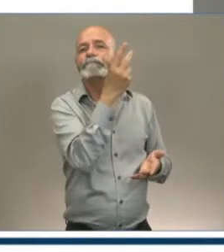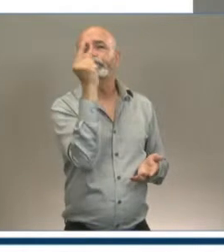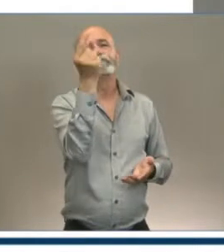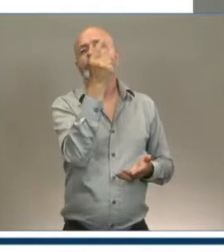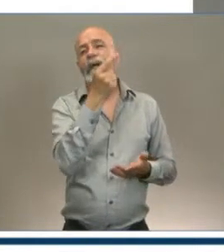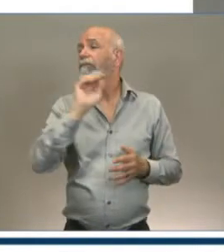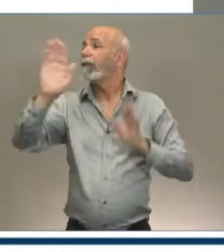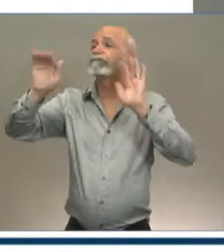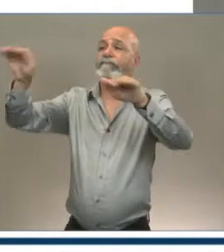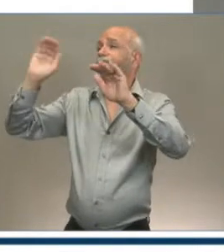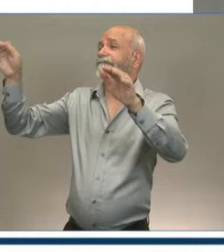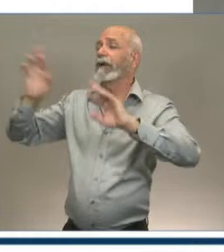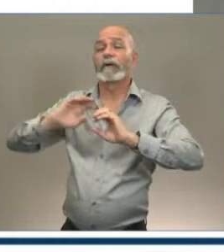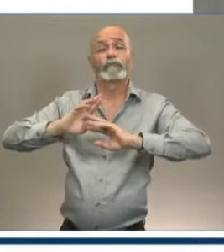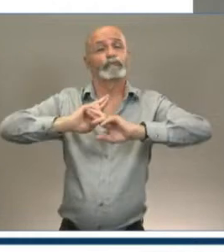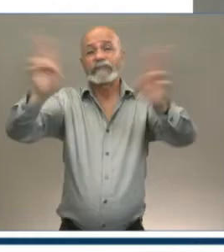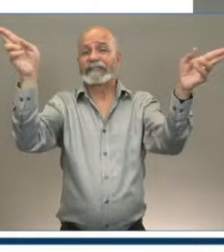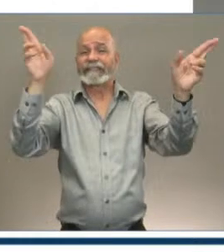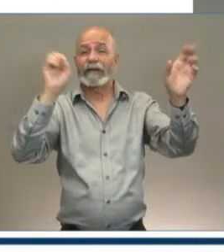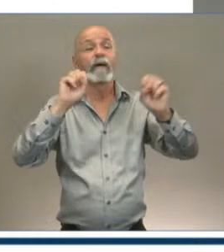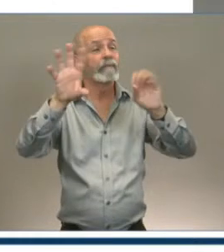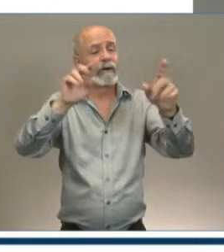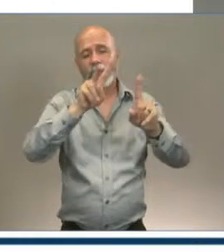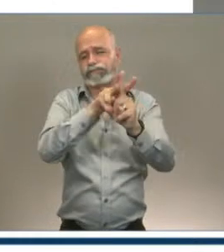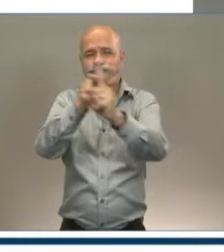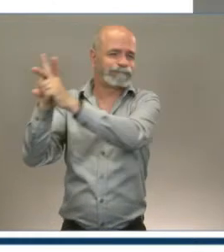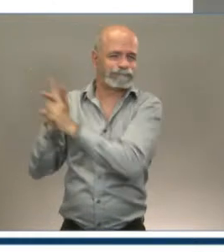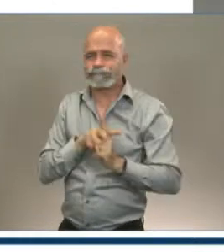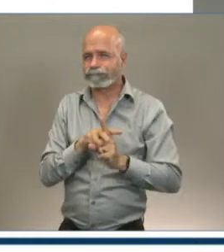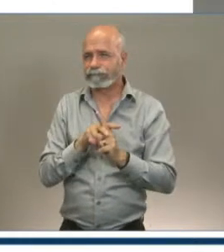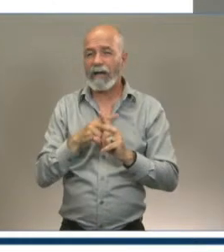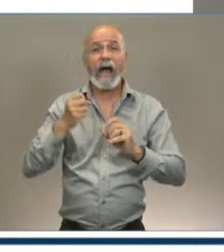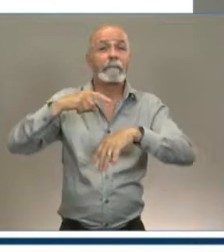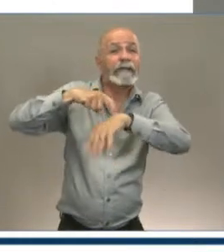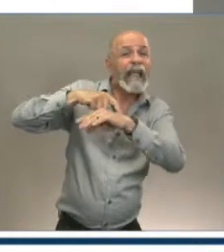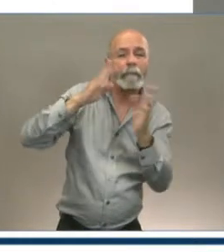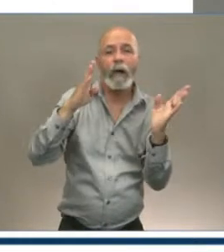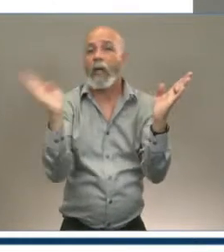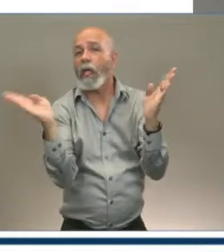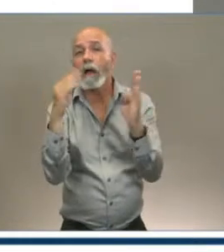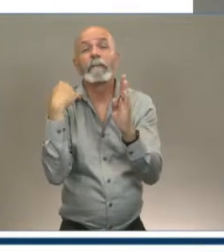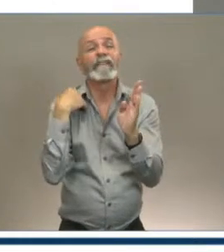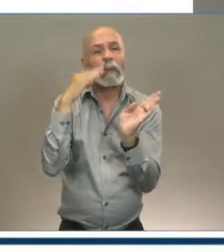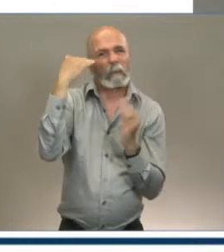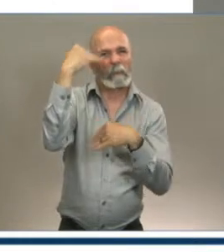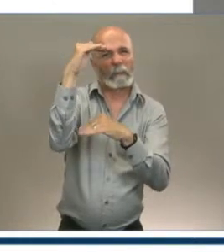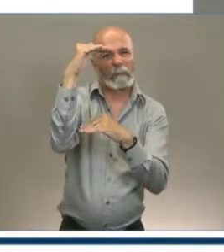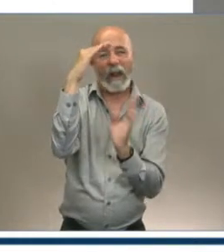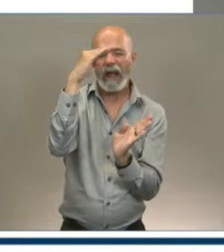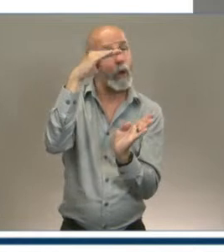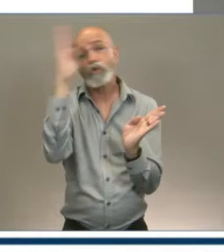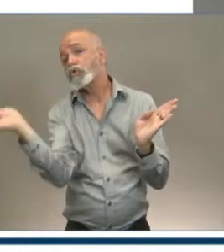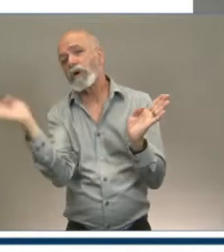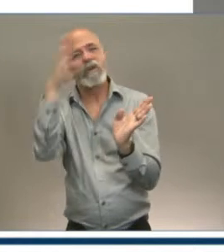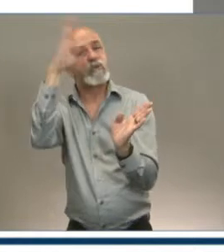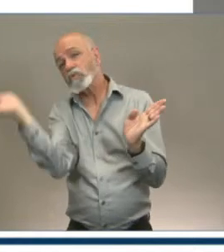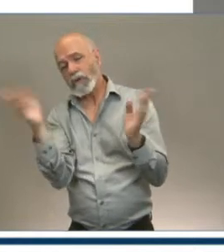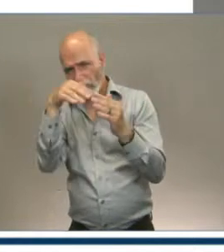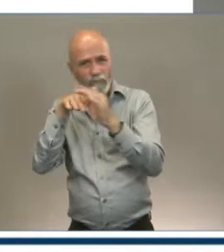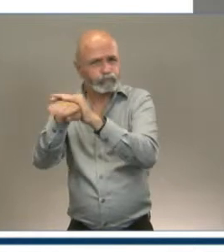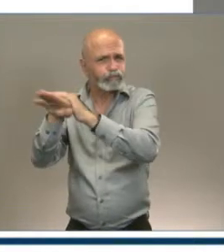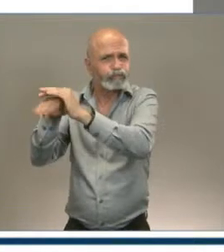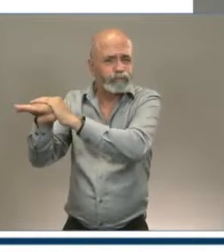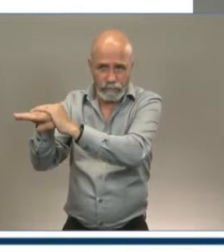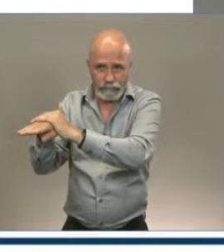the province by extending hours and doing what you're suggesting. But we do not have vaccine